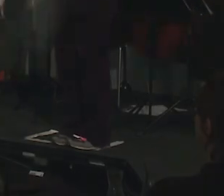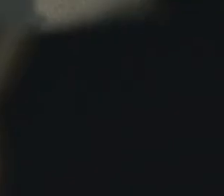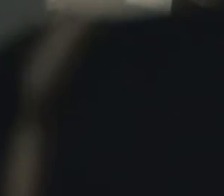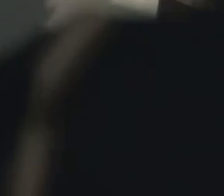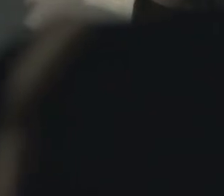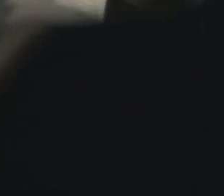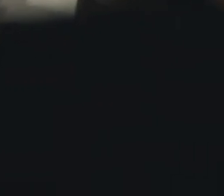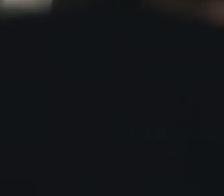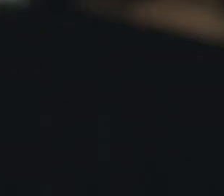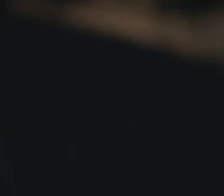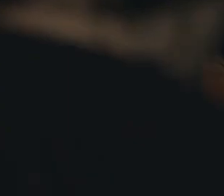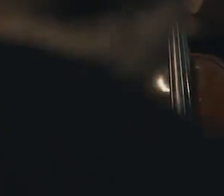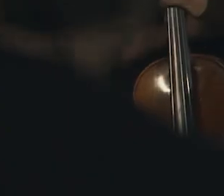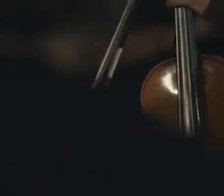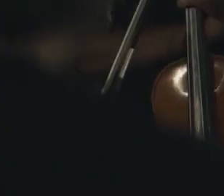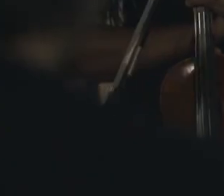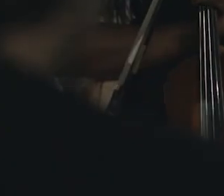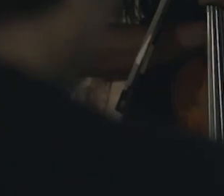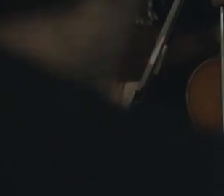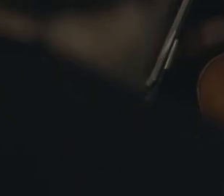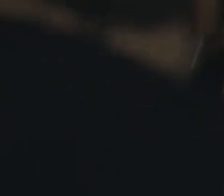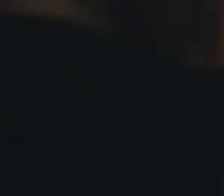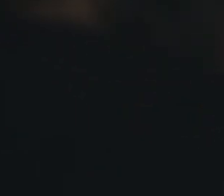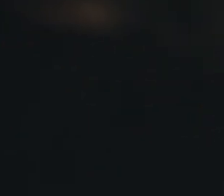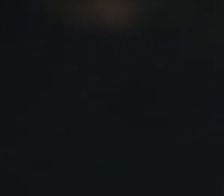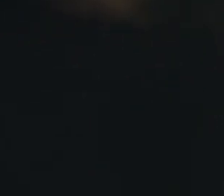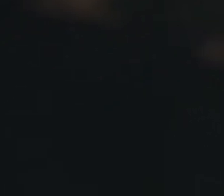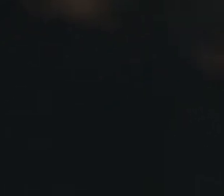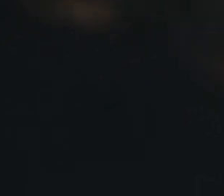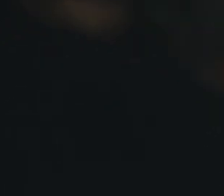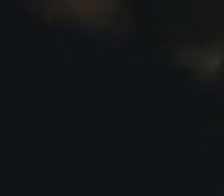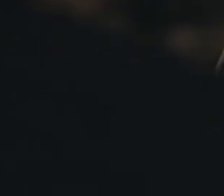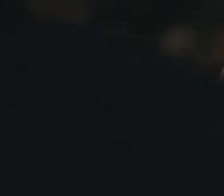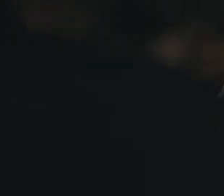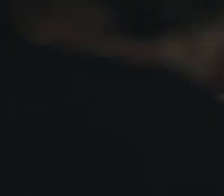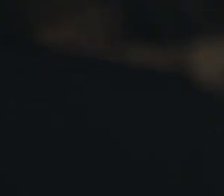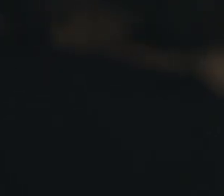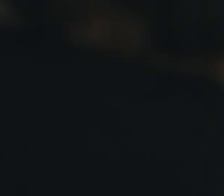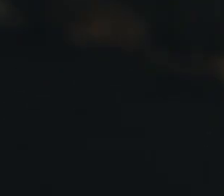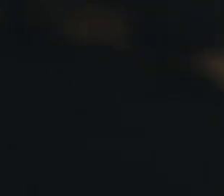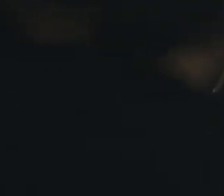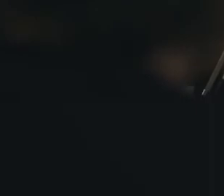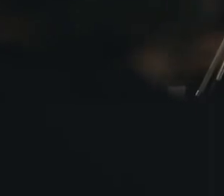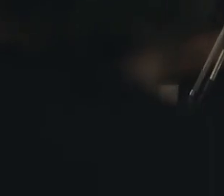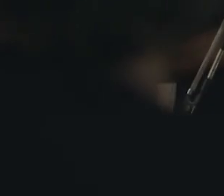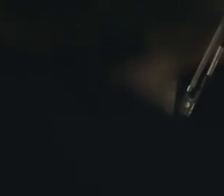Nee, hab ich jetzt nicht. Then, of course, there are teams behind. Please, the team